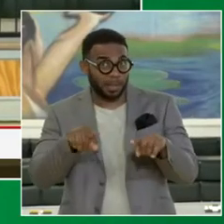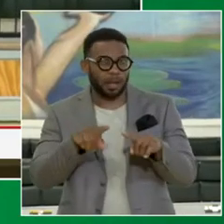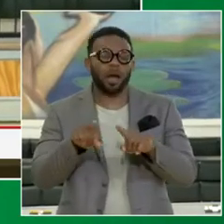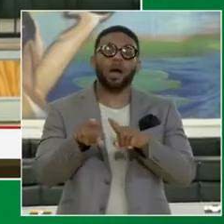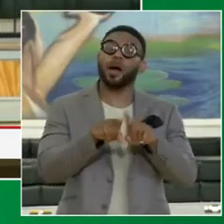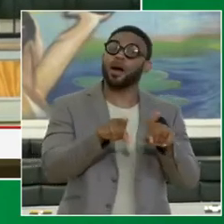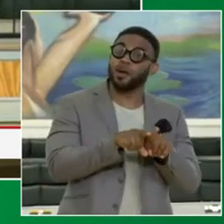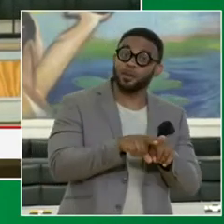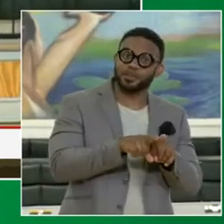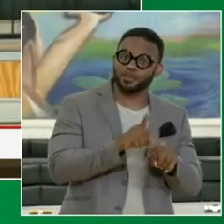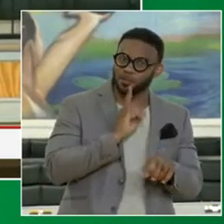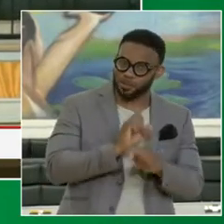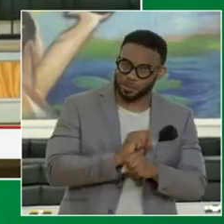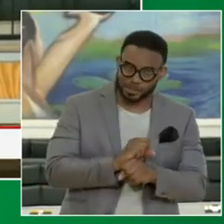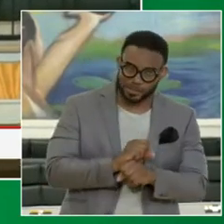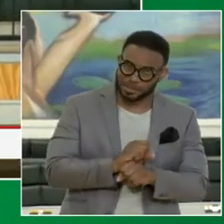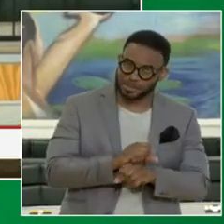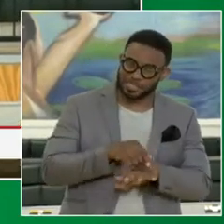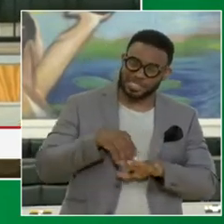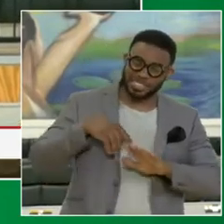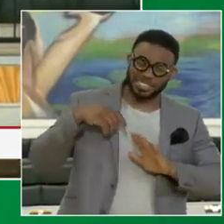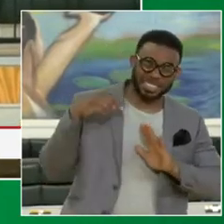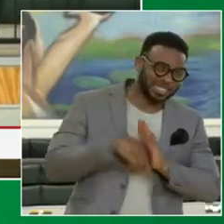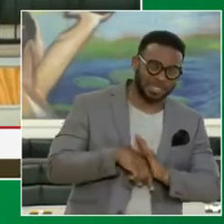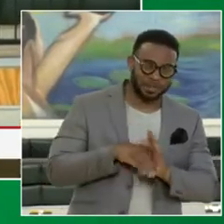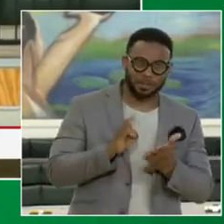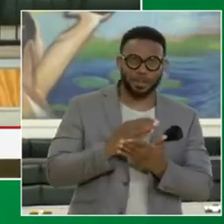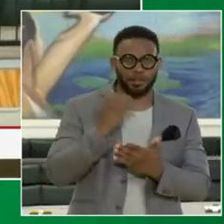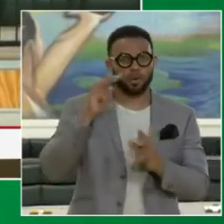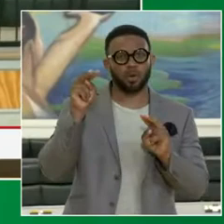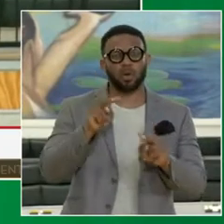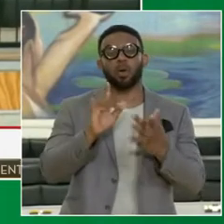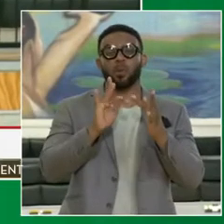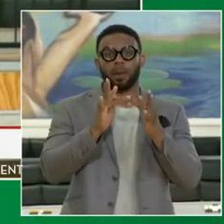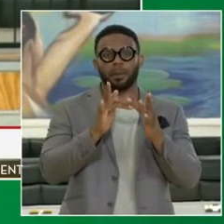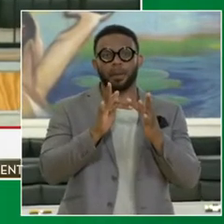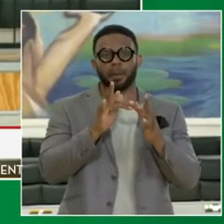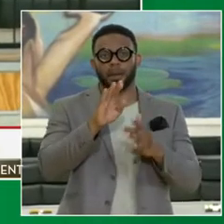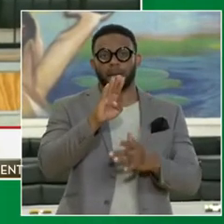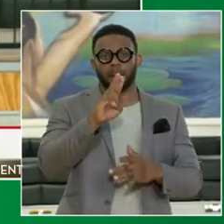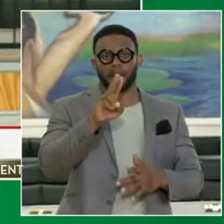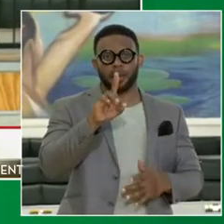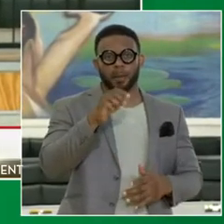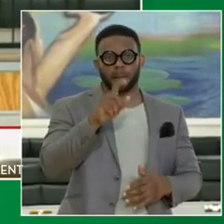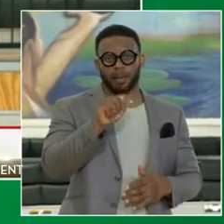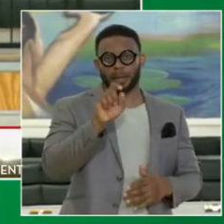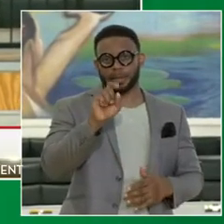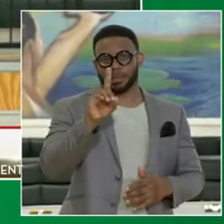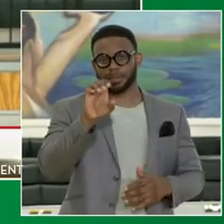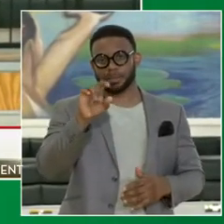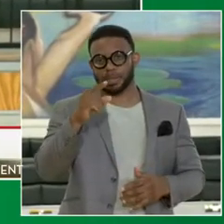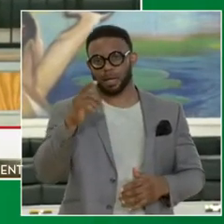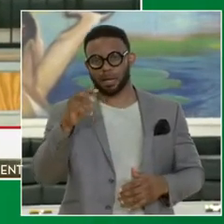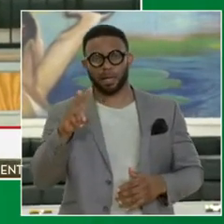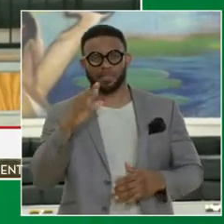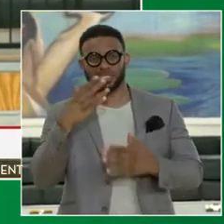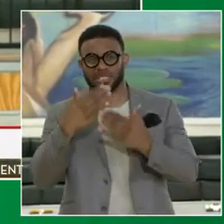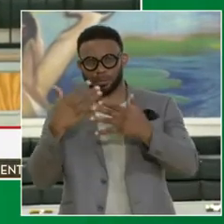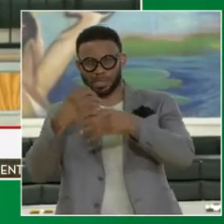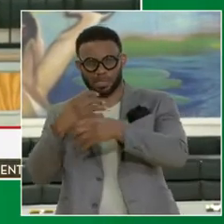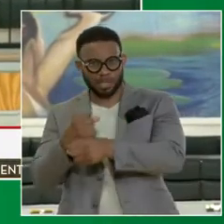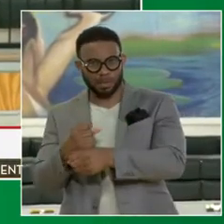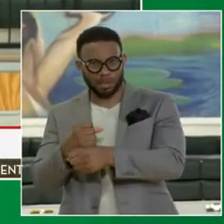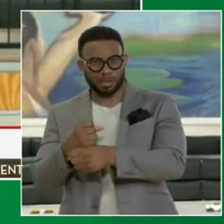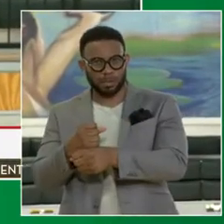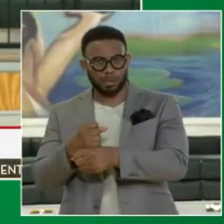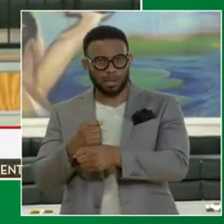there's also, and those are really dense. But if you go to the website budget.dc.gov, you could also see some of the summaries. And sometimes when